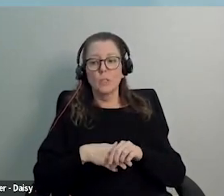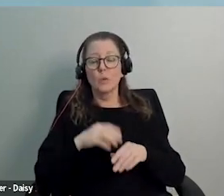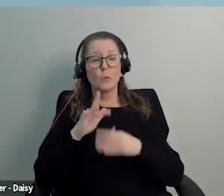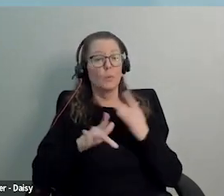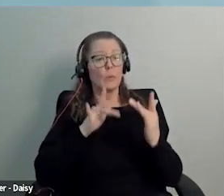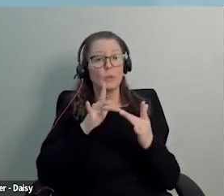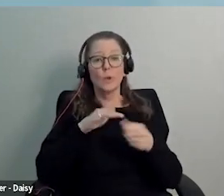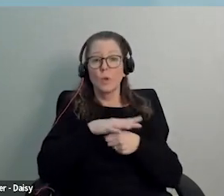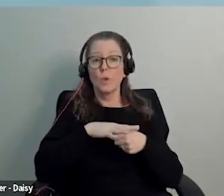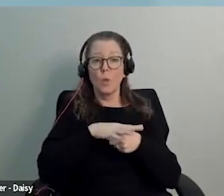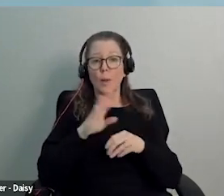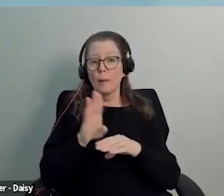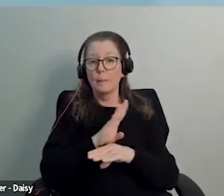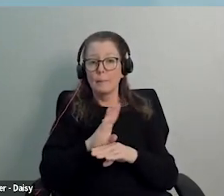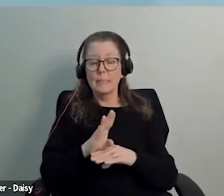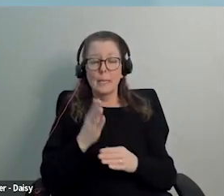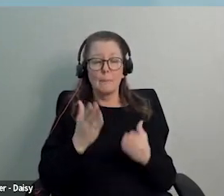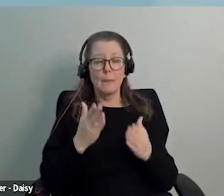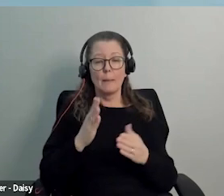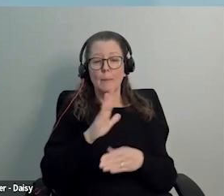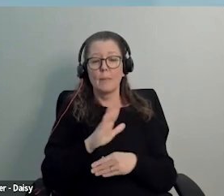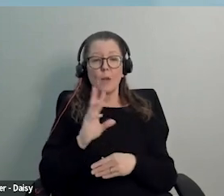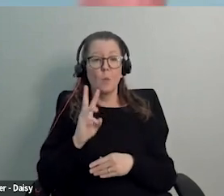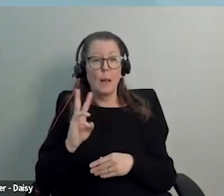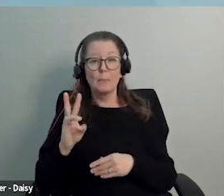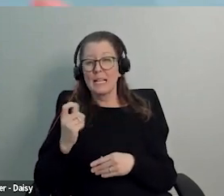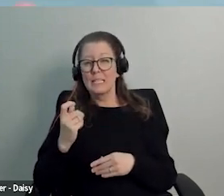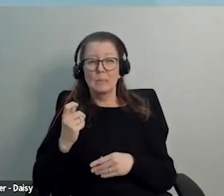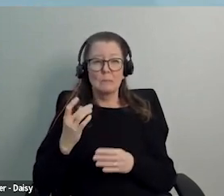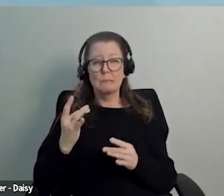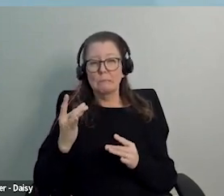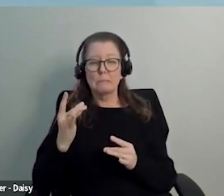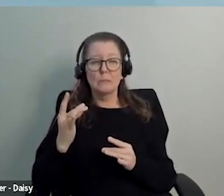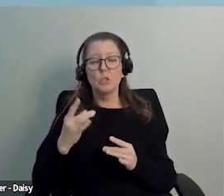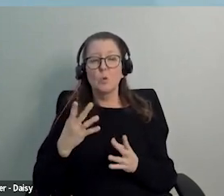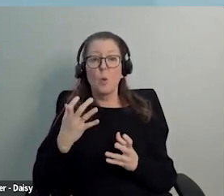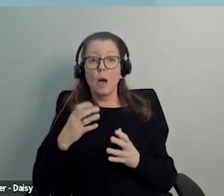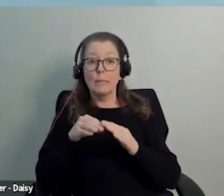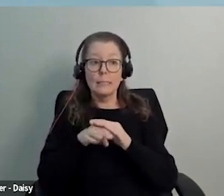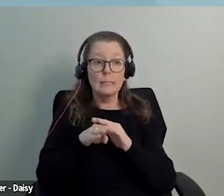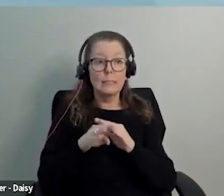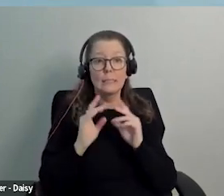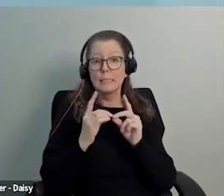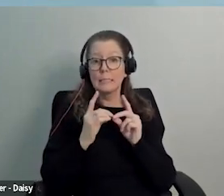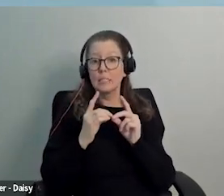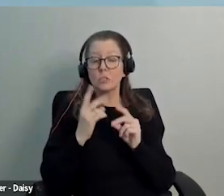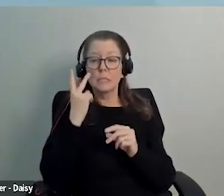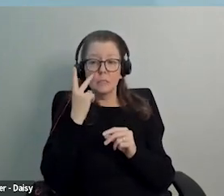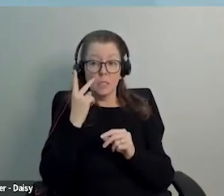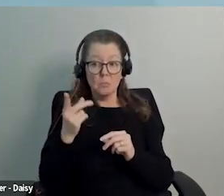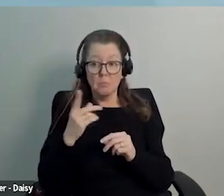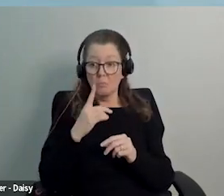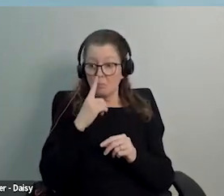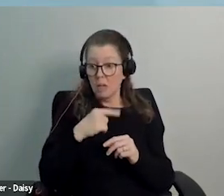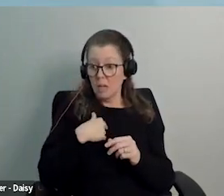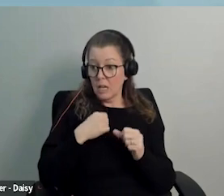to a local business that has a tricky website, if you're looking to get into digital accessibility, and then seeing if they're cool with you just